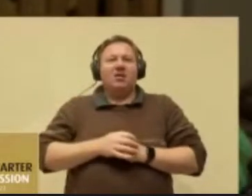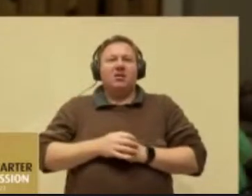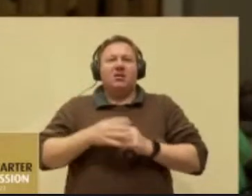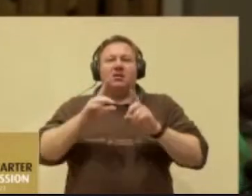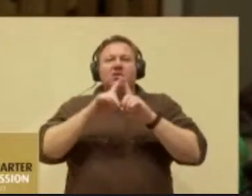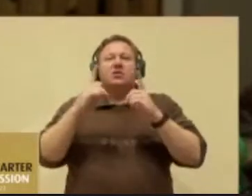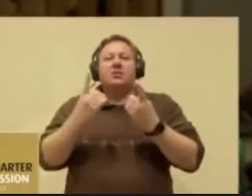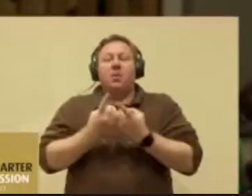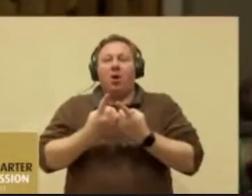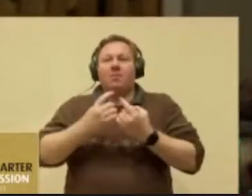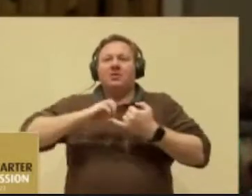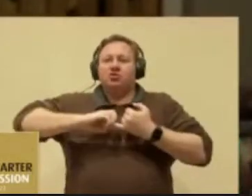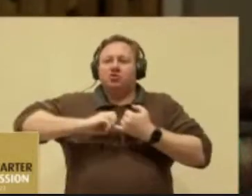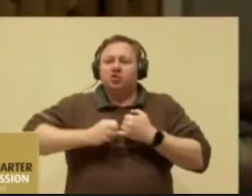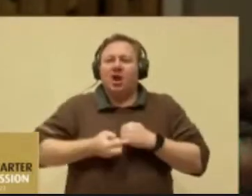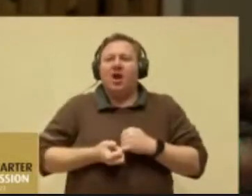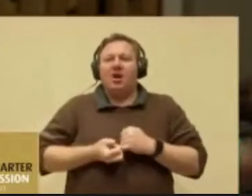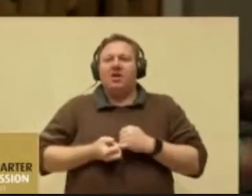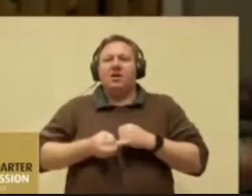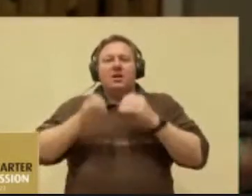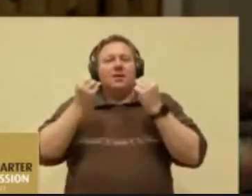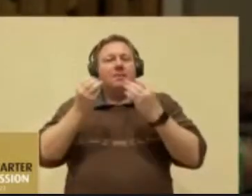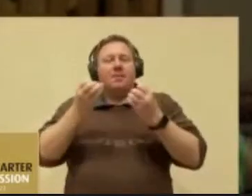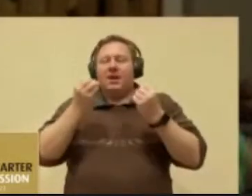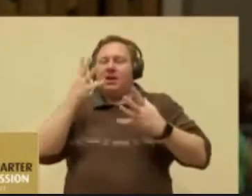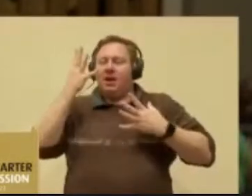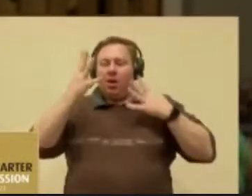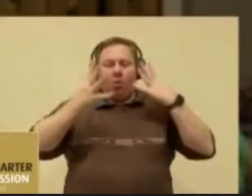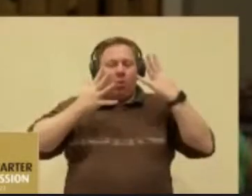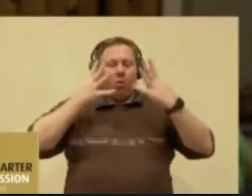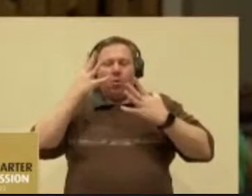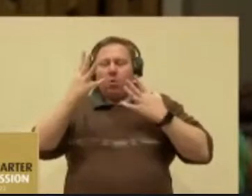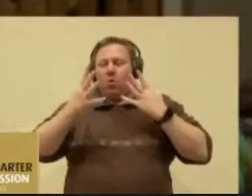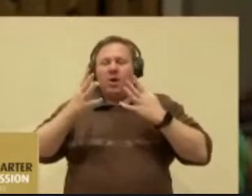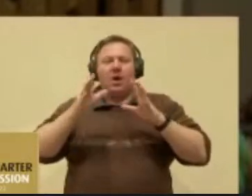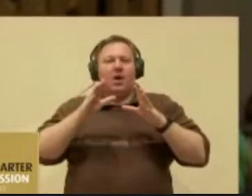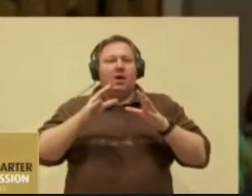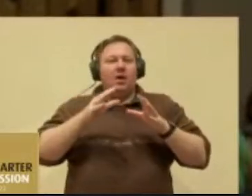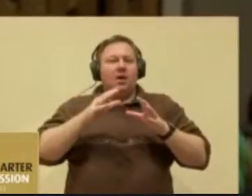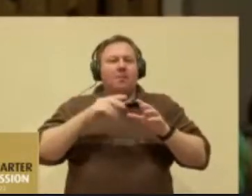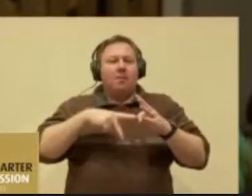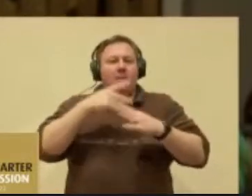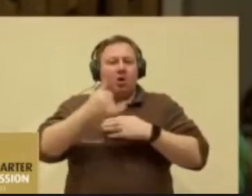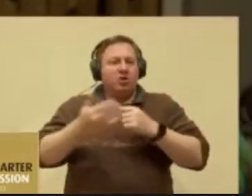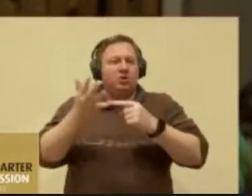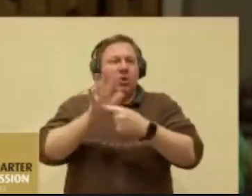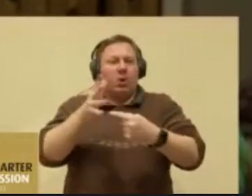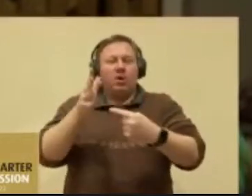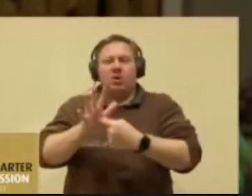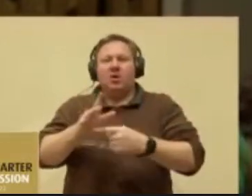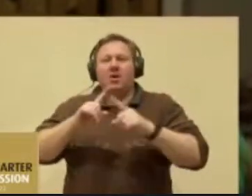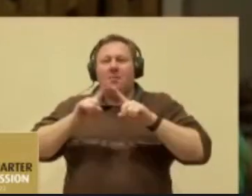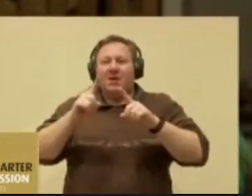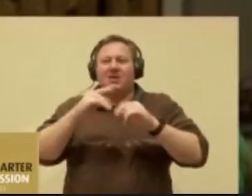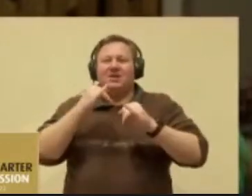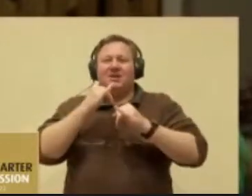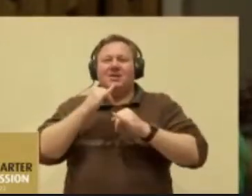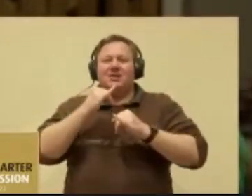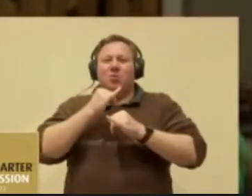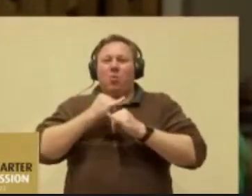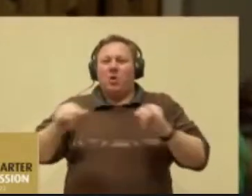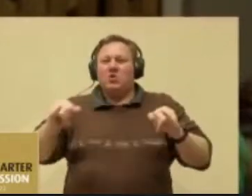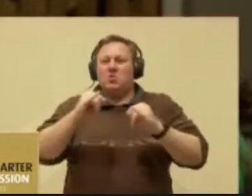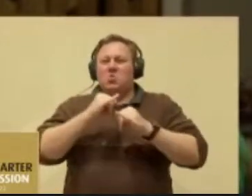is trying and there are so many awareness campaigns but it seems as if situations become worse every